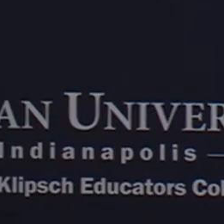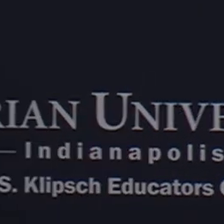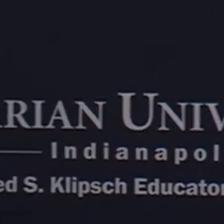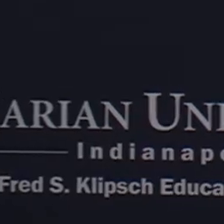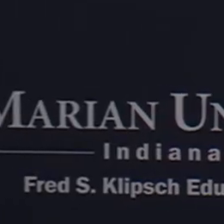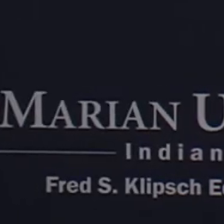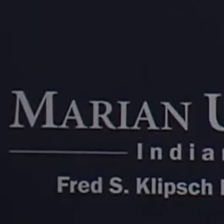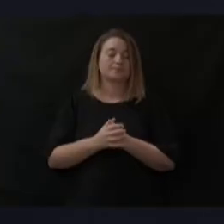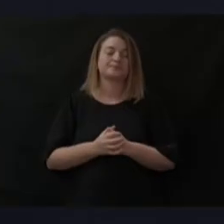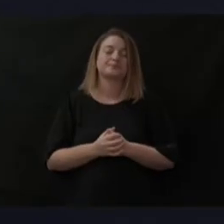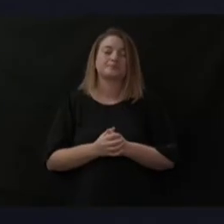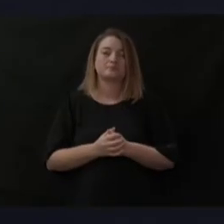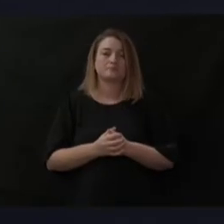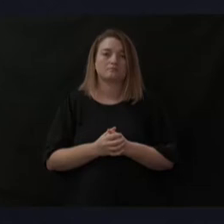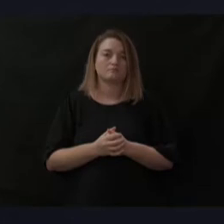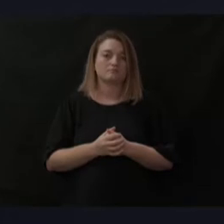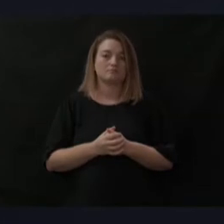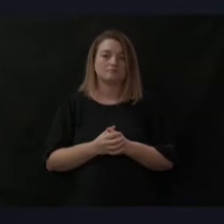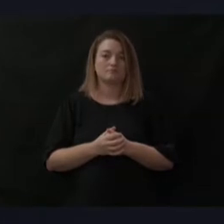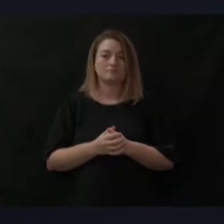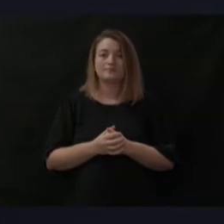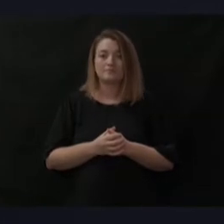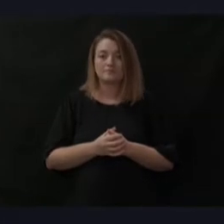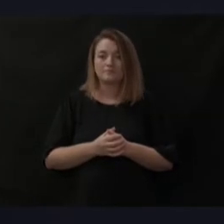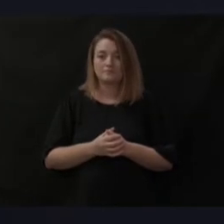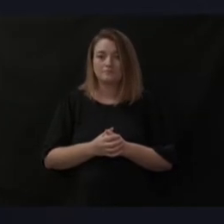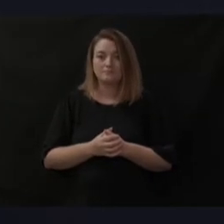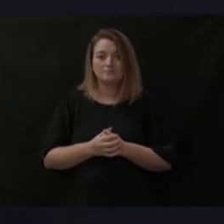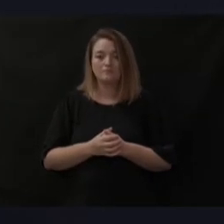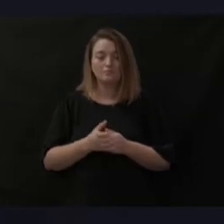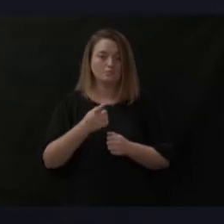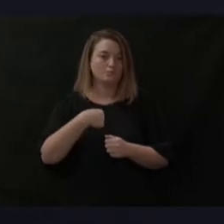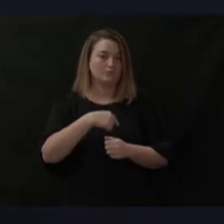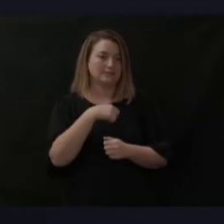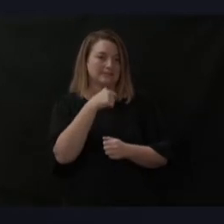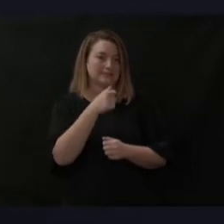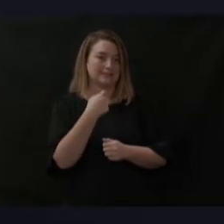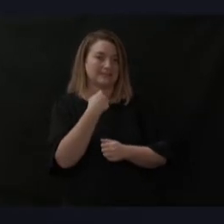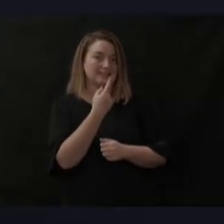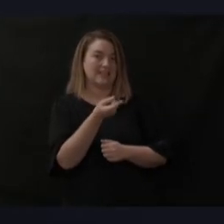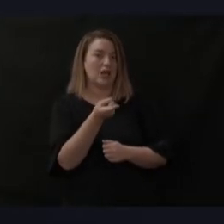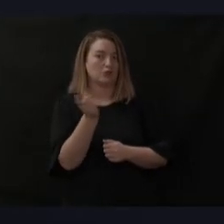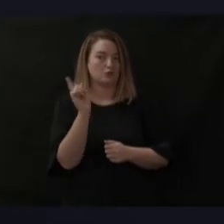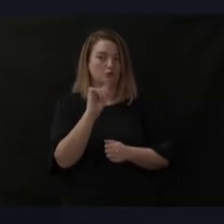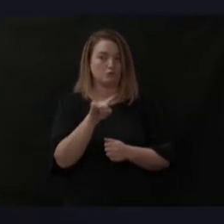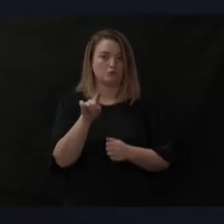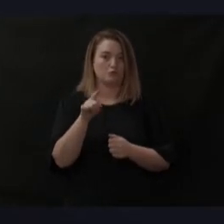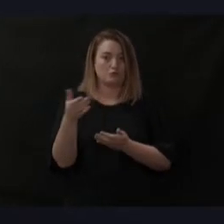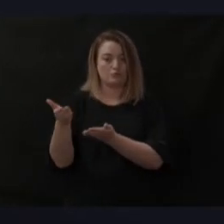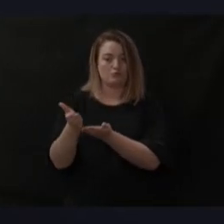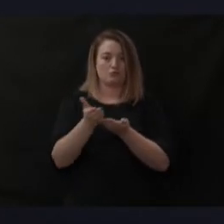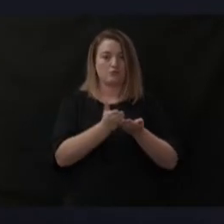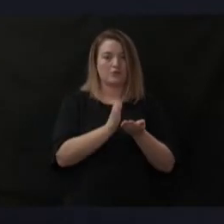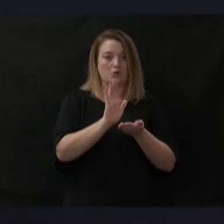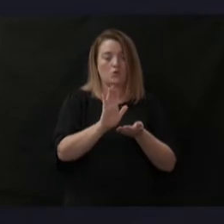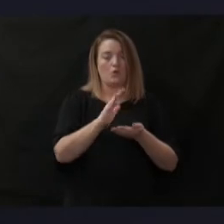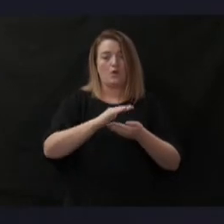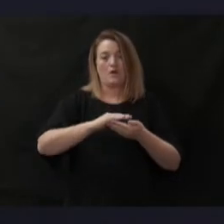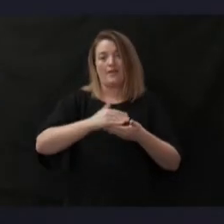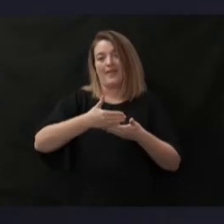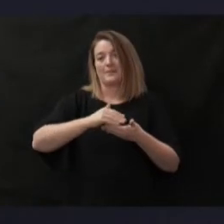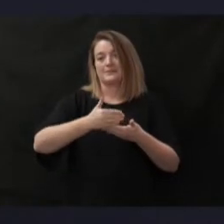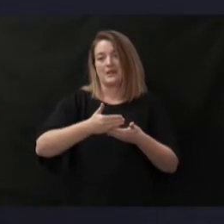And we did not tell you people in our audience here to bring your computer, so you'll need to do this on your